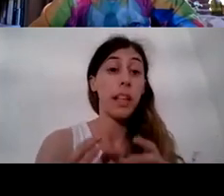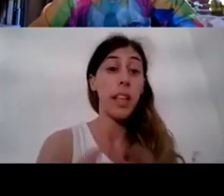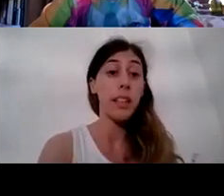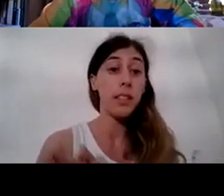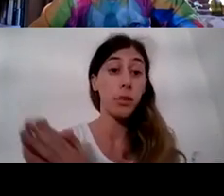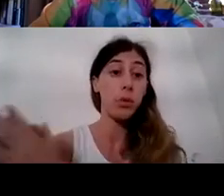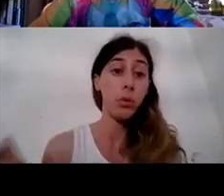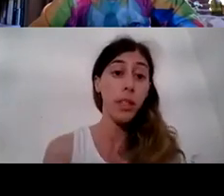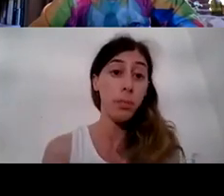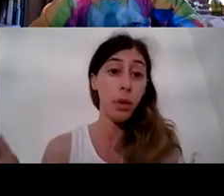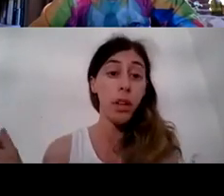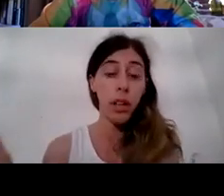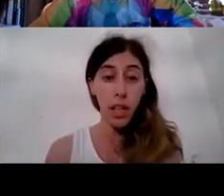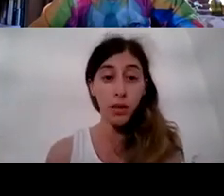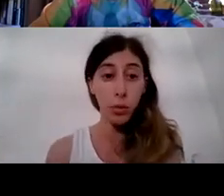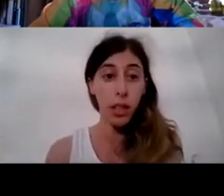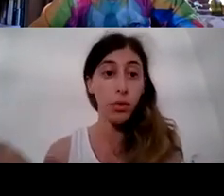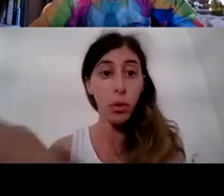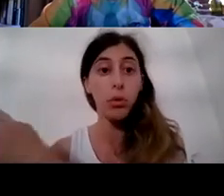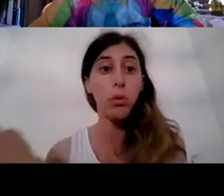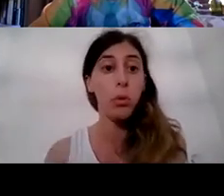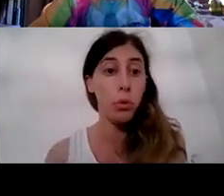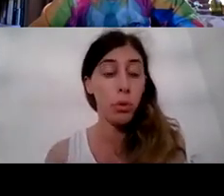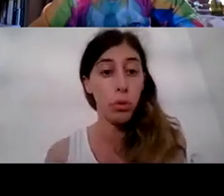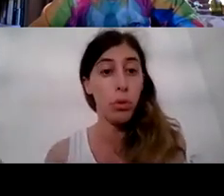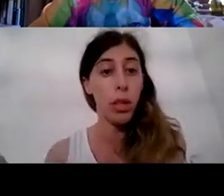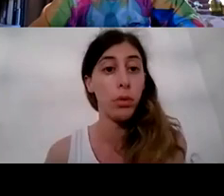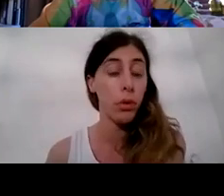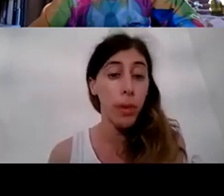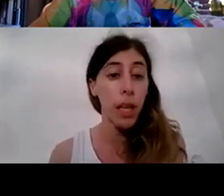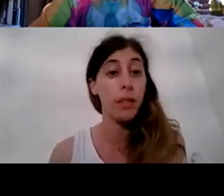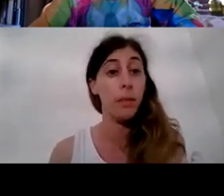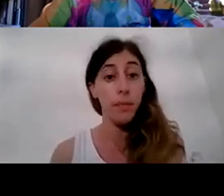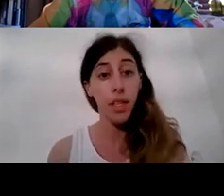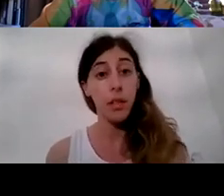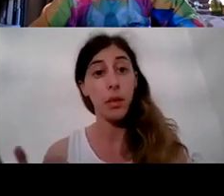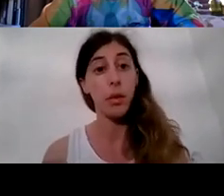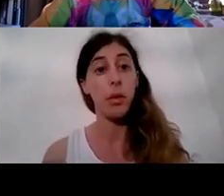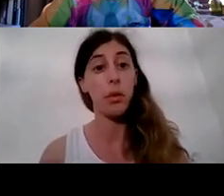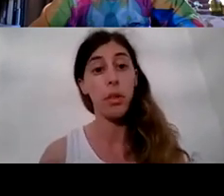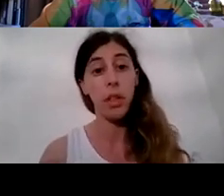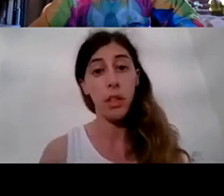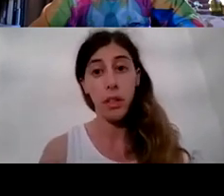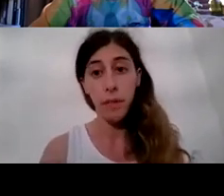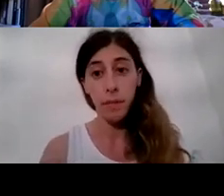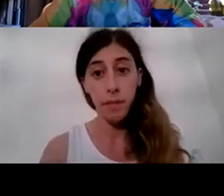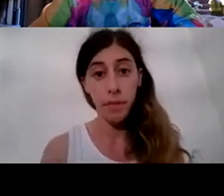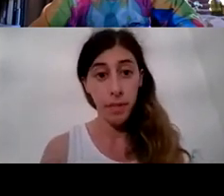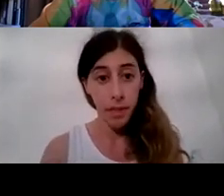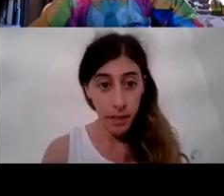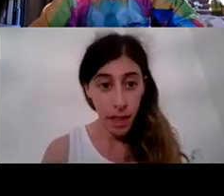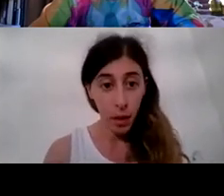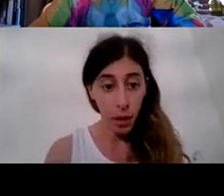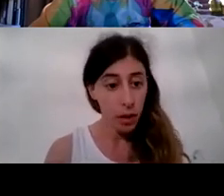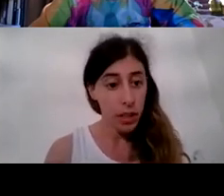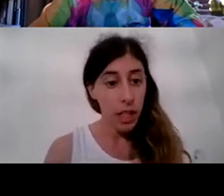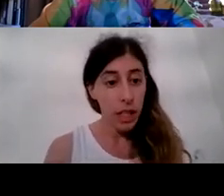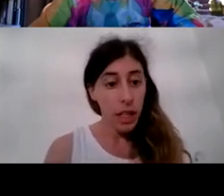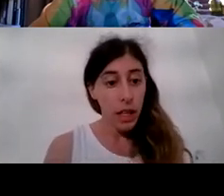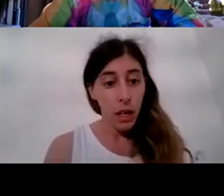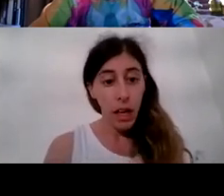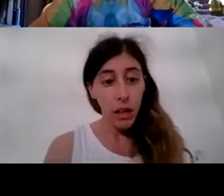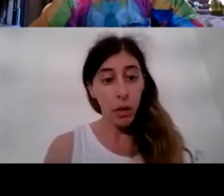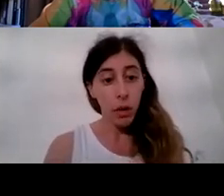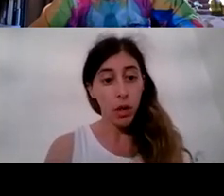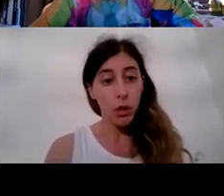conditions that will be very different in different places, depending on the patient's